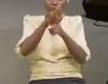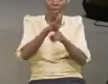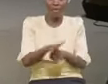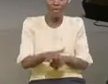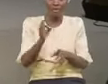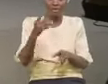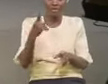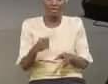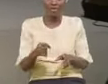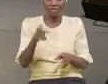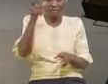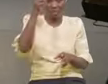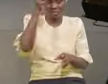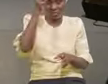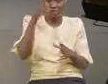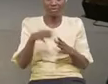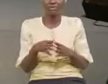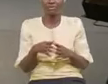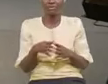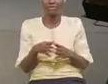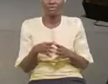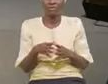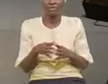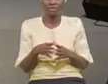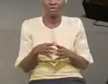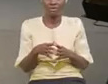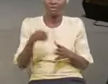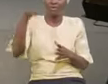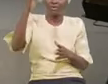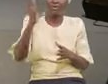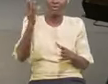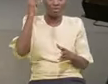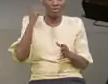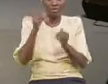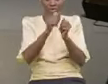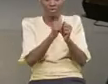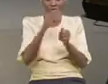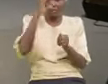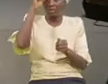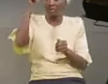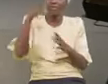o ka dagbele a mesio kata di abo sandula hun e la bena mauli pli